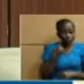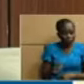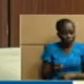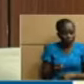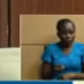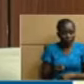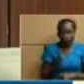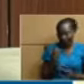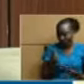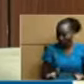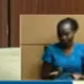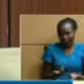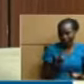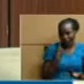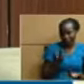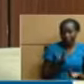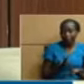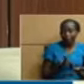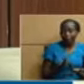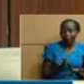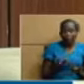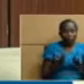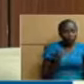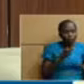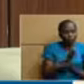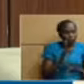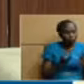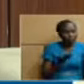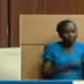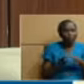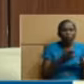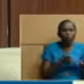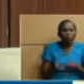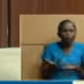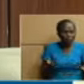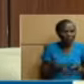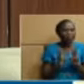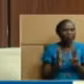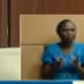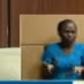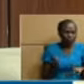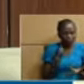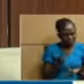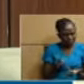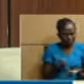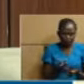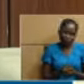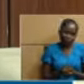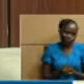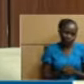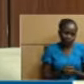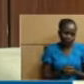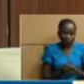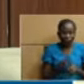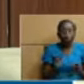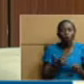you can imagine how, but hitherto, hey, people were dying normally, and you run to, actually the price was quite high. You wouldn't